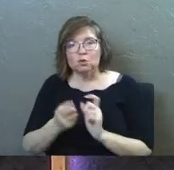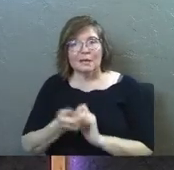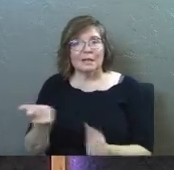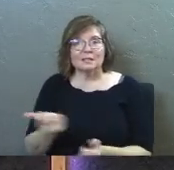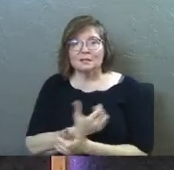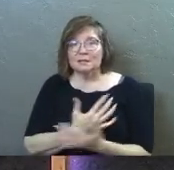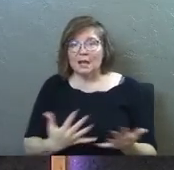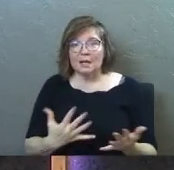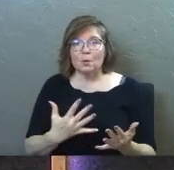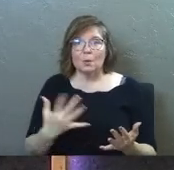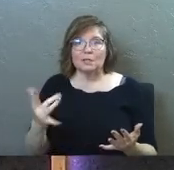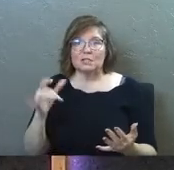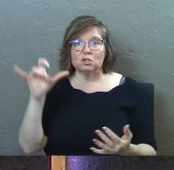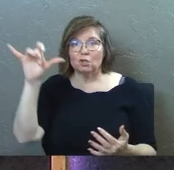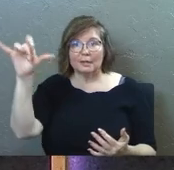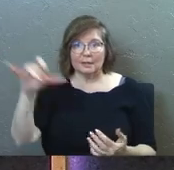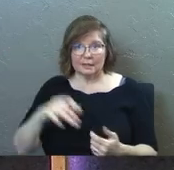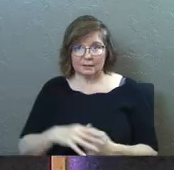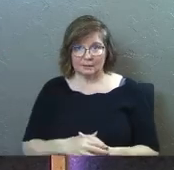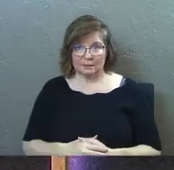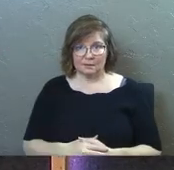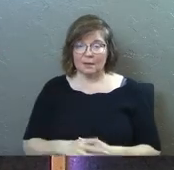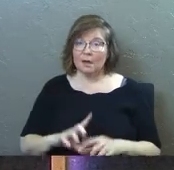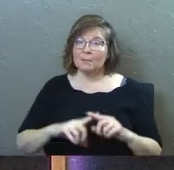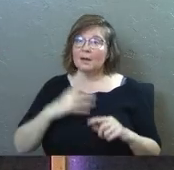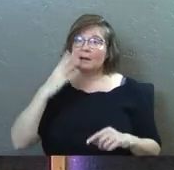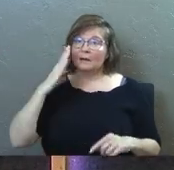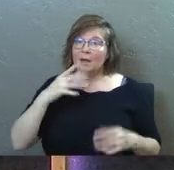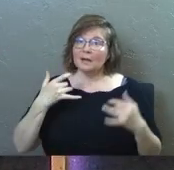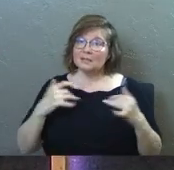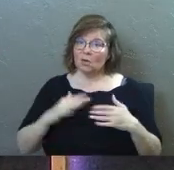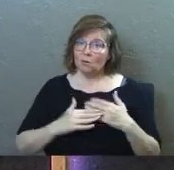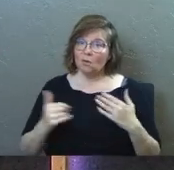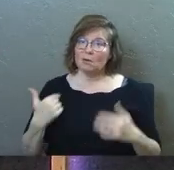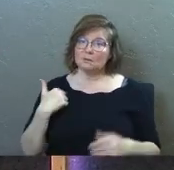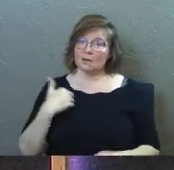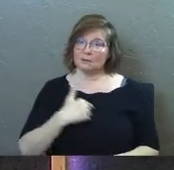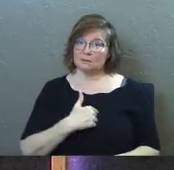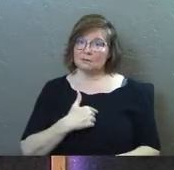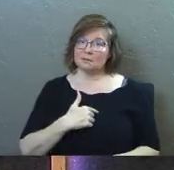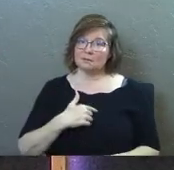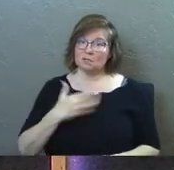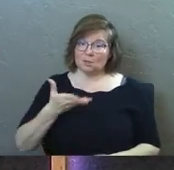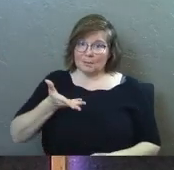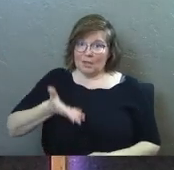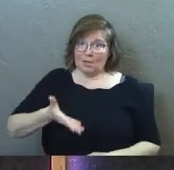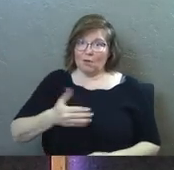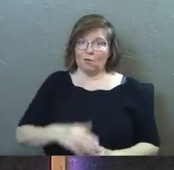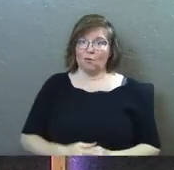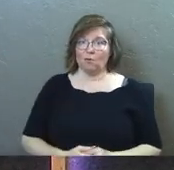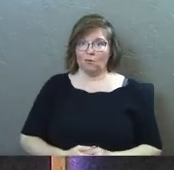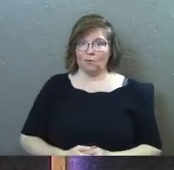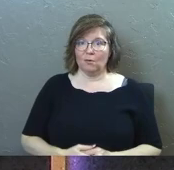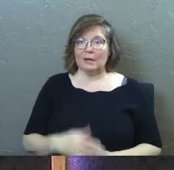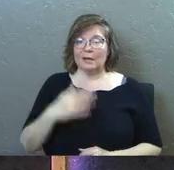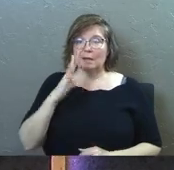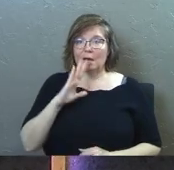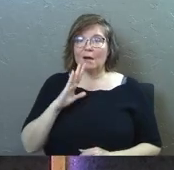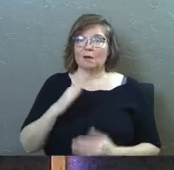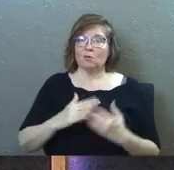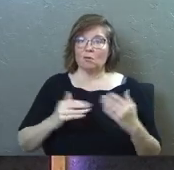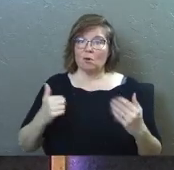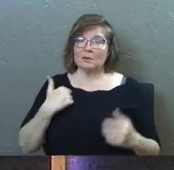change anybody's eternity. But God still calls us to be there. God